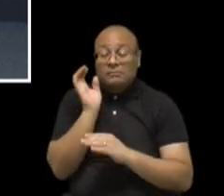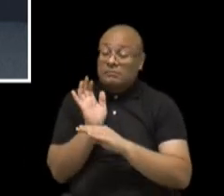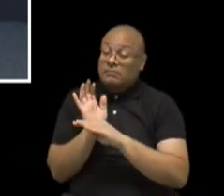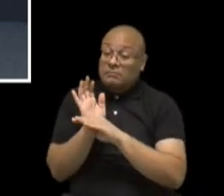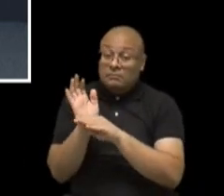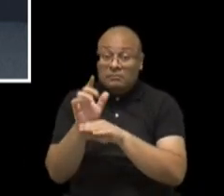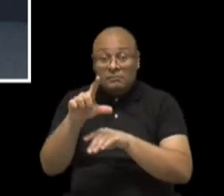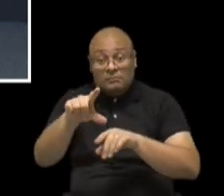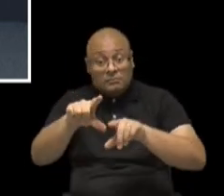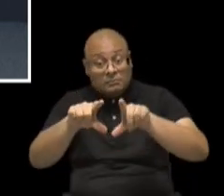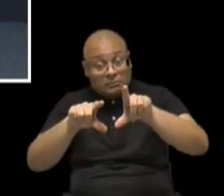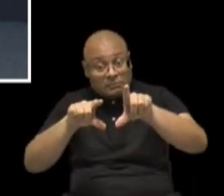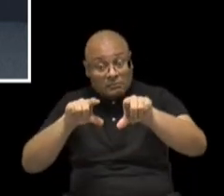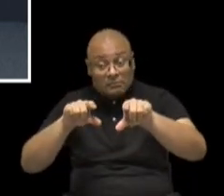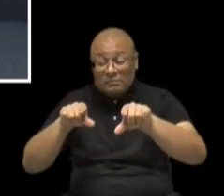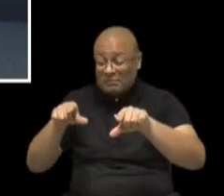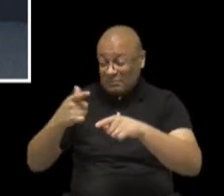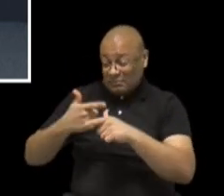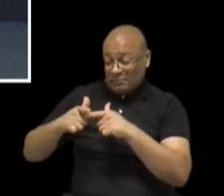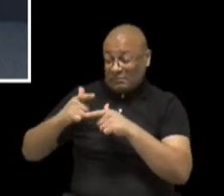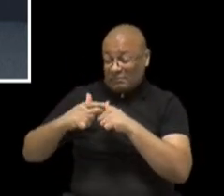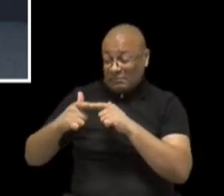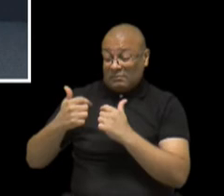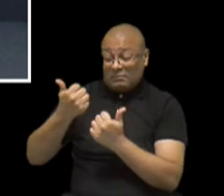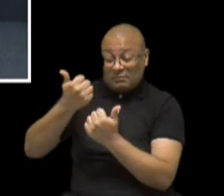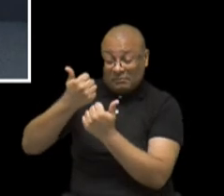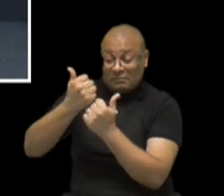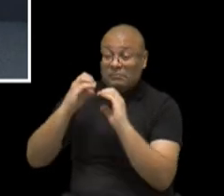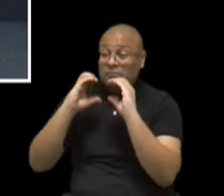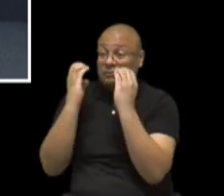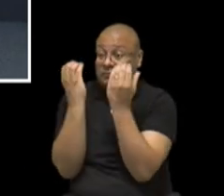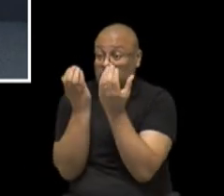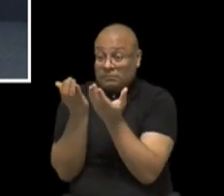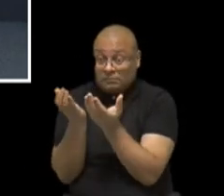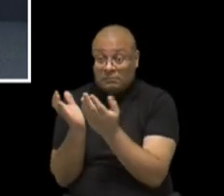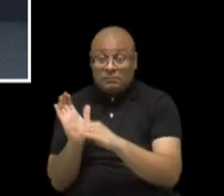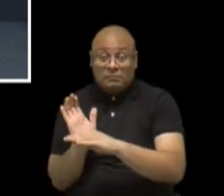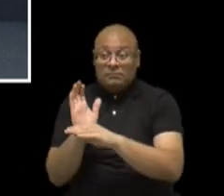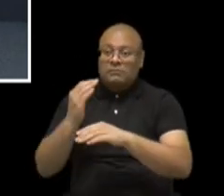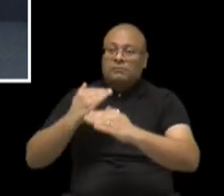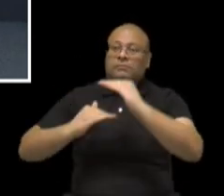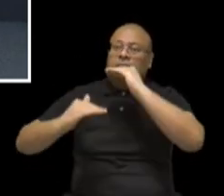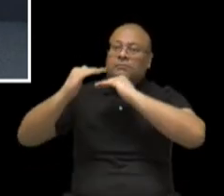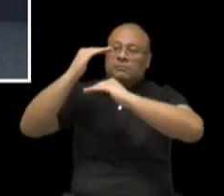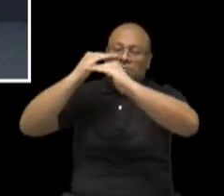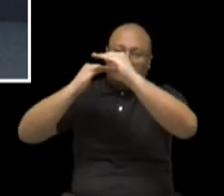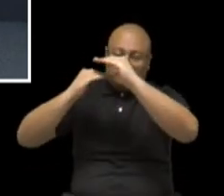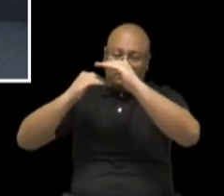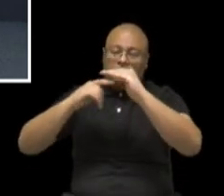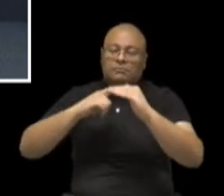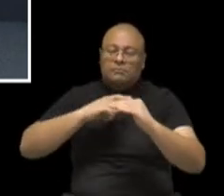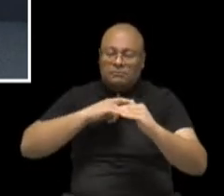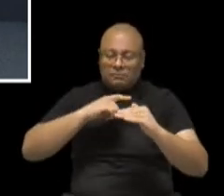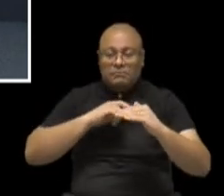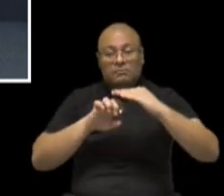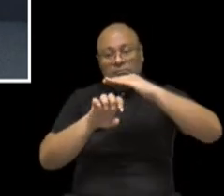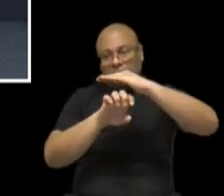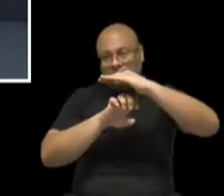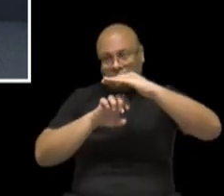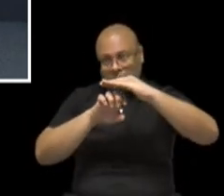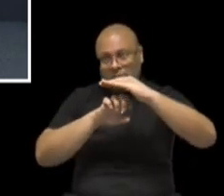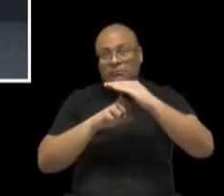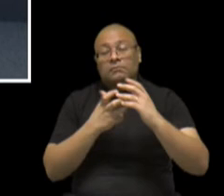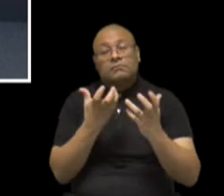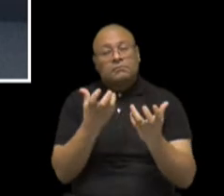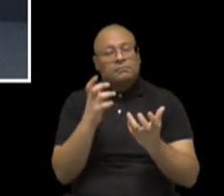to raise funds for them and to support the community there. So with MMissoni,